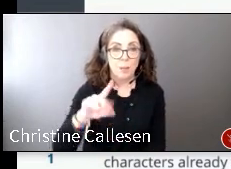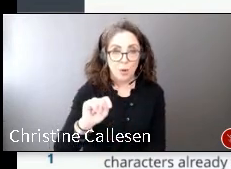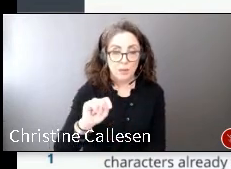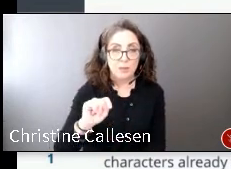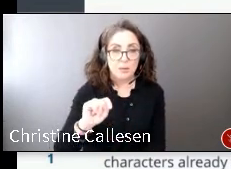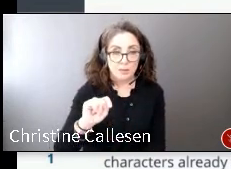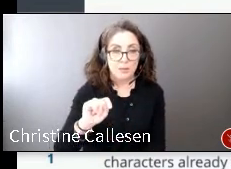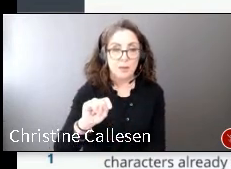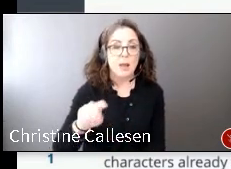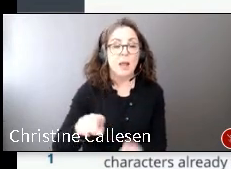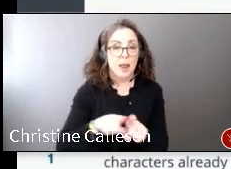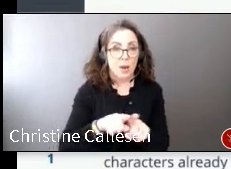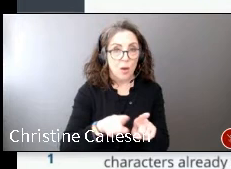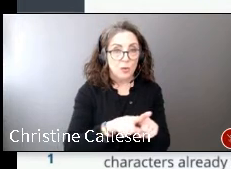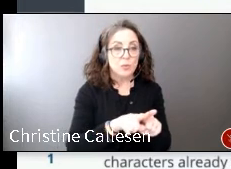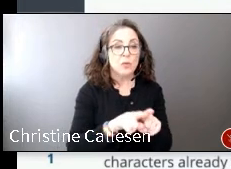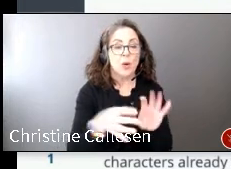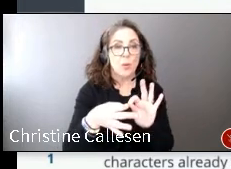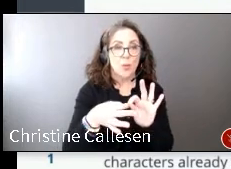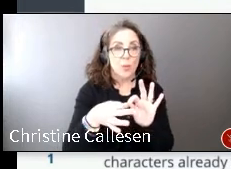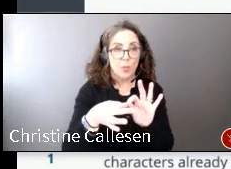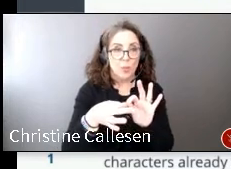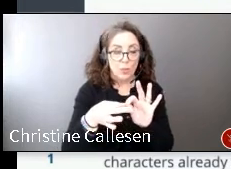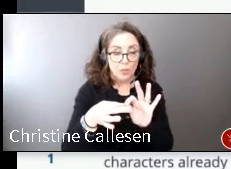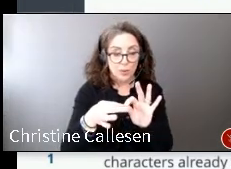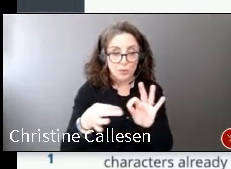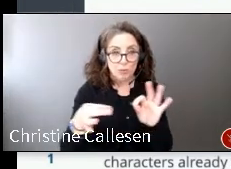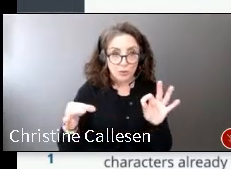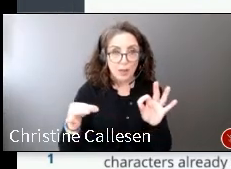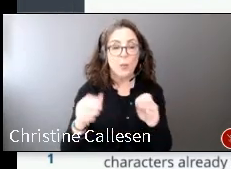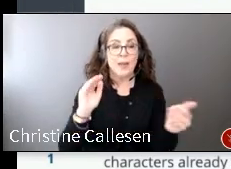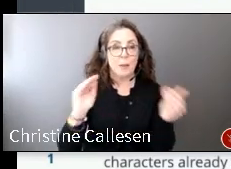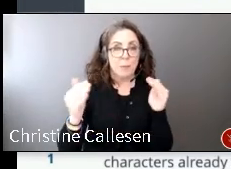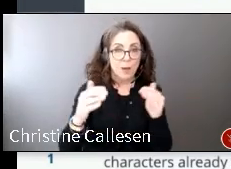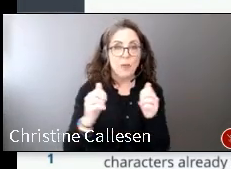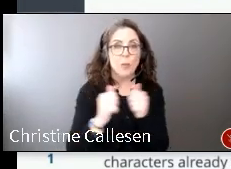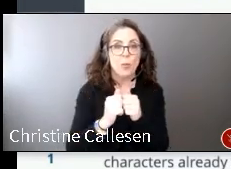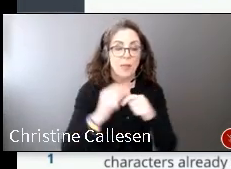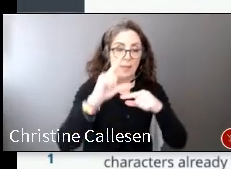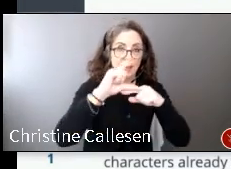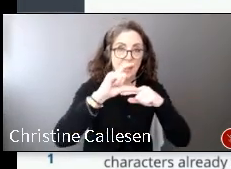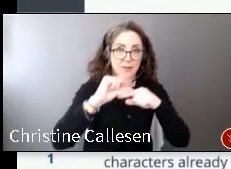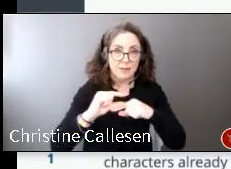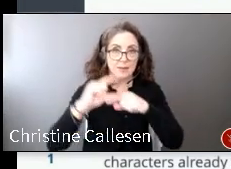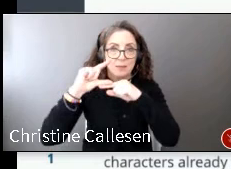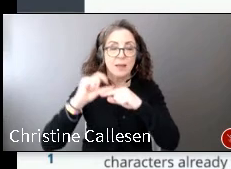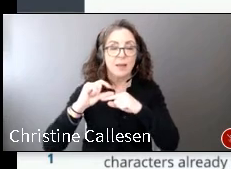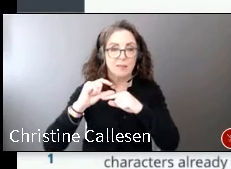and also the string, we compare them in a case-insensitive way, is what I